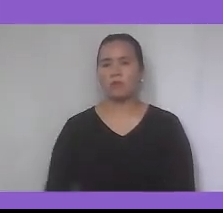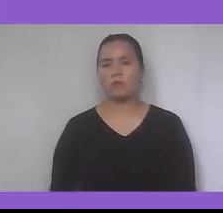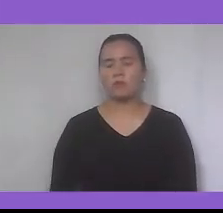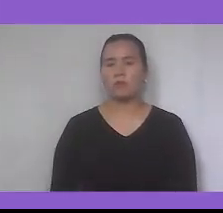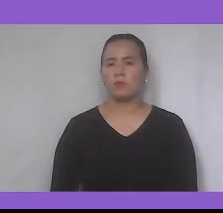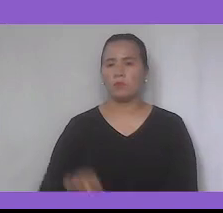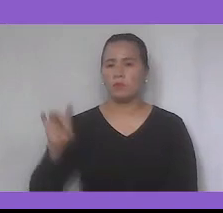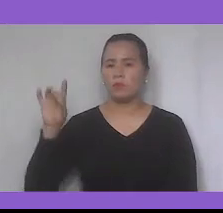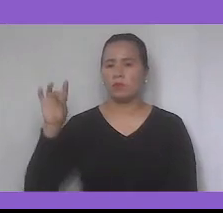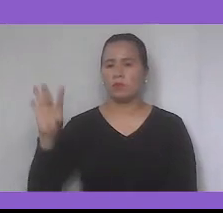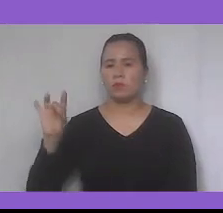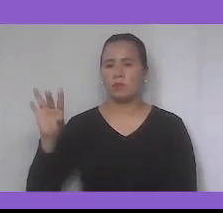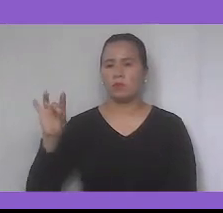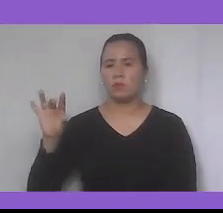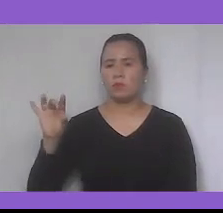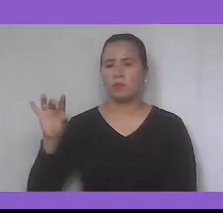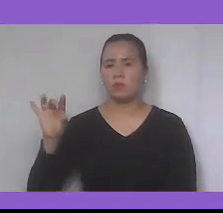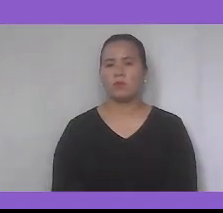type the equation.